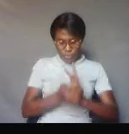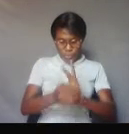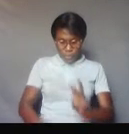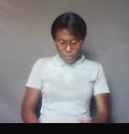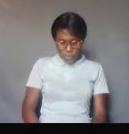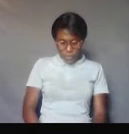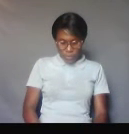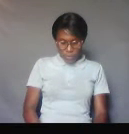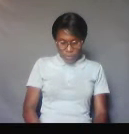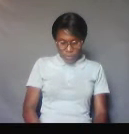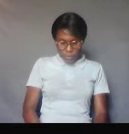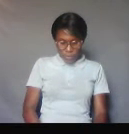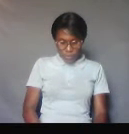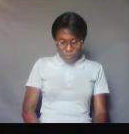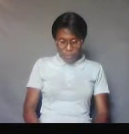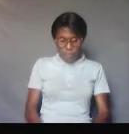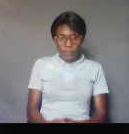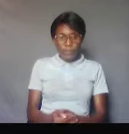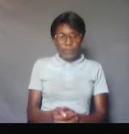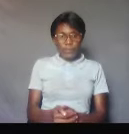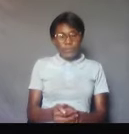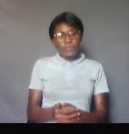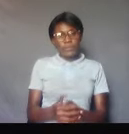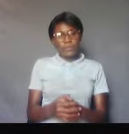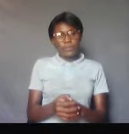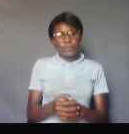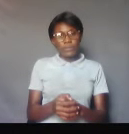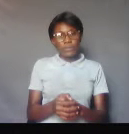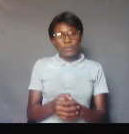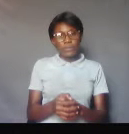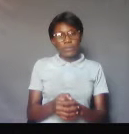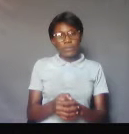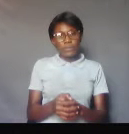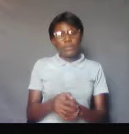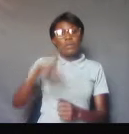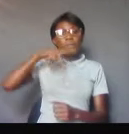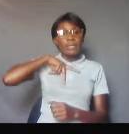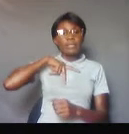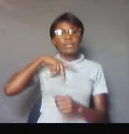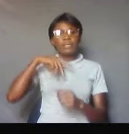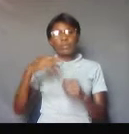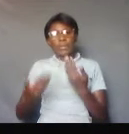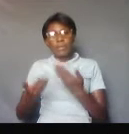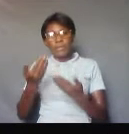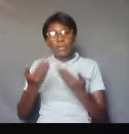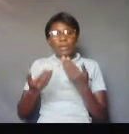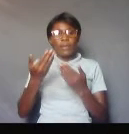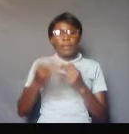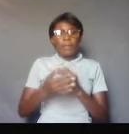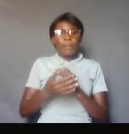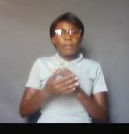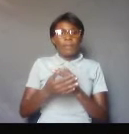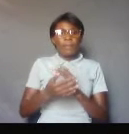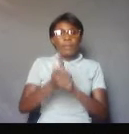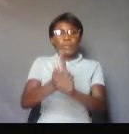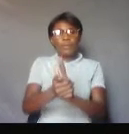or ministers or the trained who get to interpret the text, or of course biblical scholars like myself and Louise, who get to say what